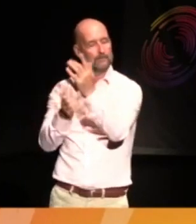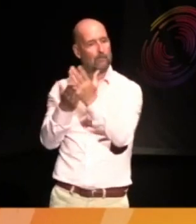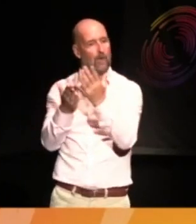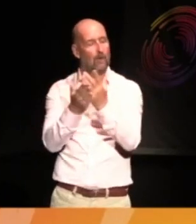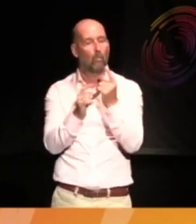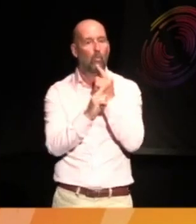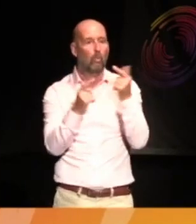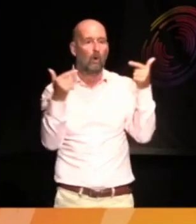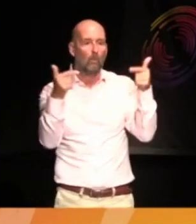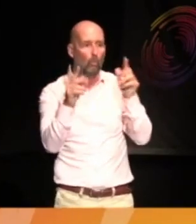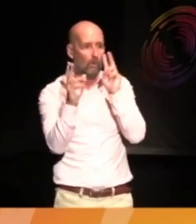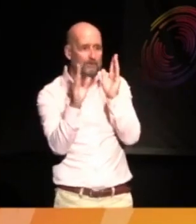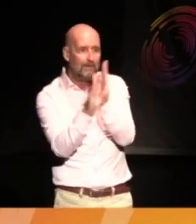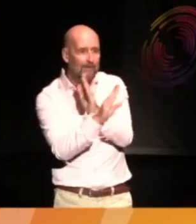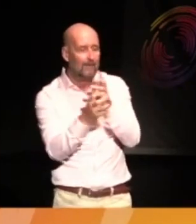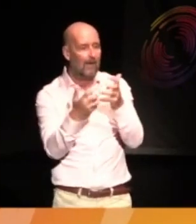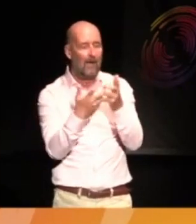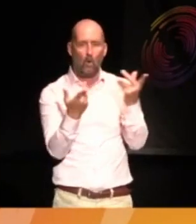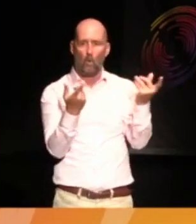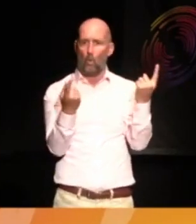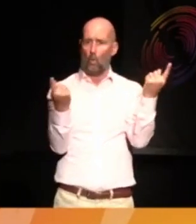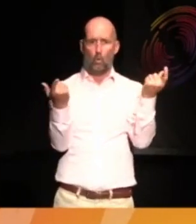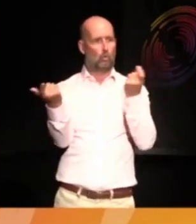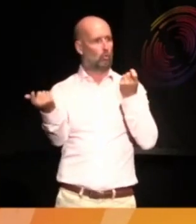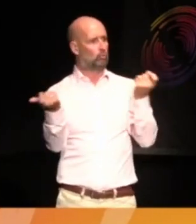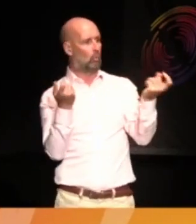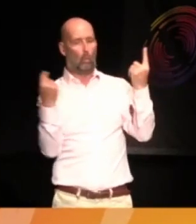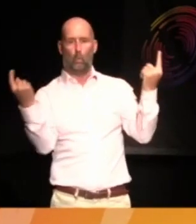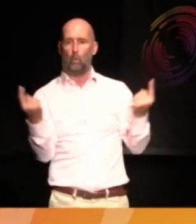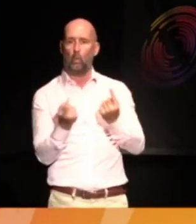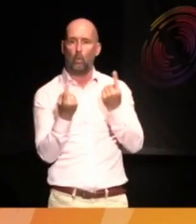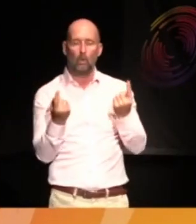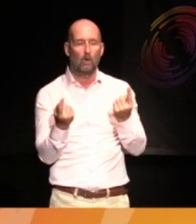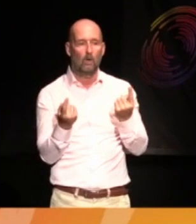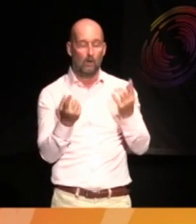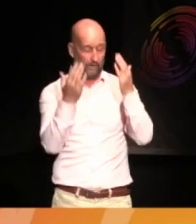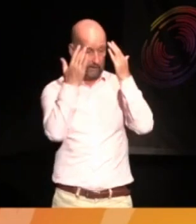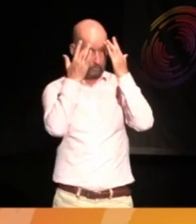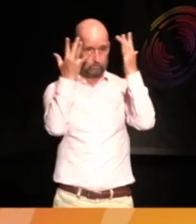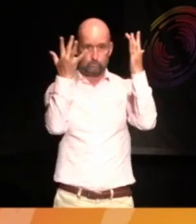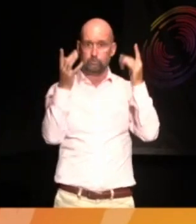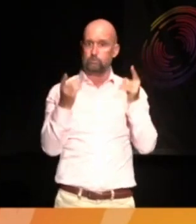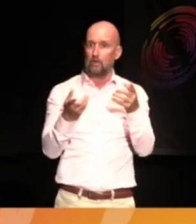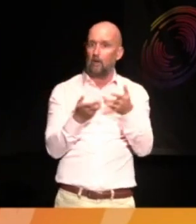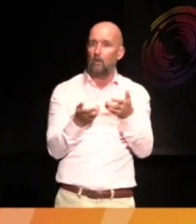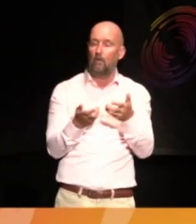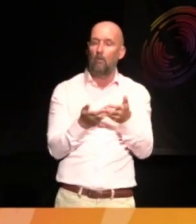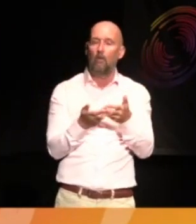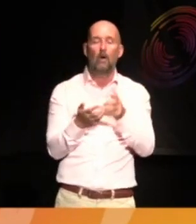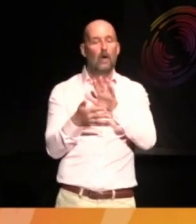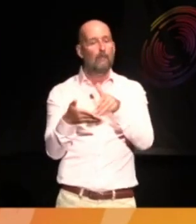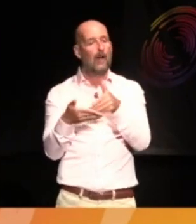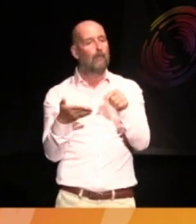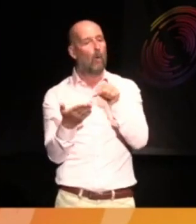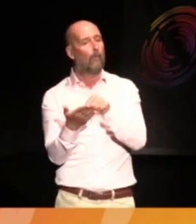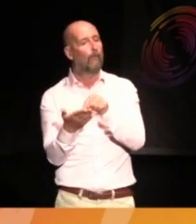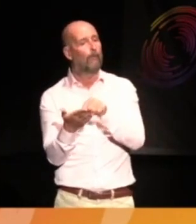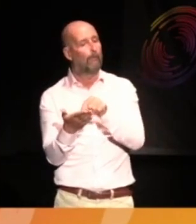hidden, how is it all controlled? It takes it into another level. And so I think my poem was trying